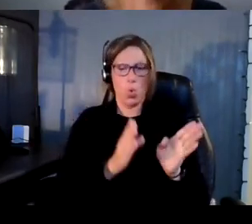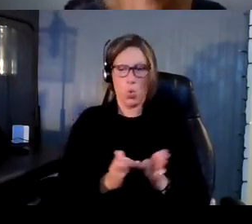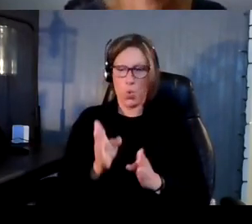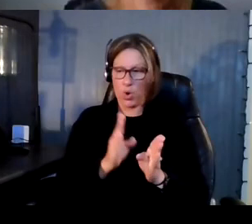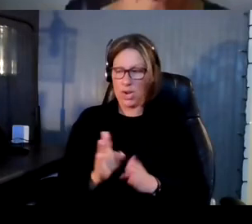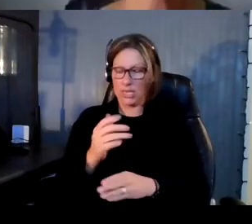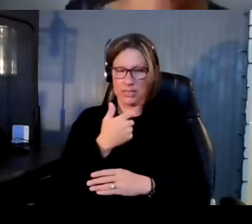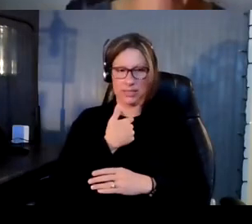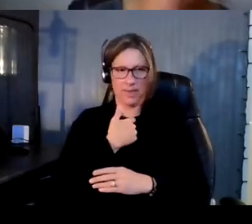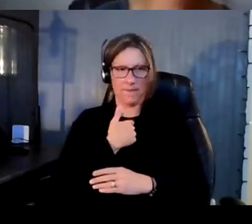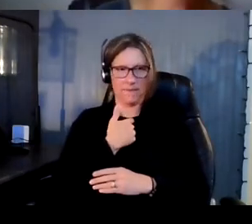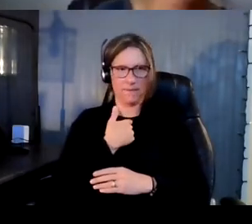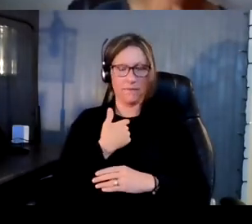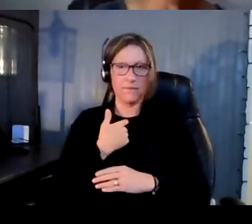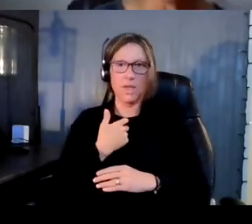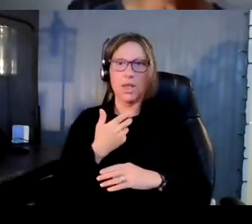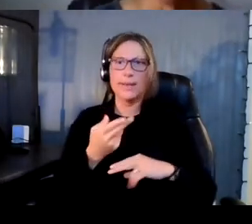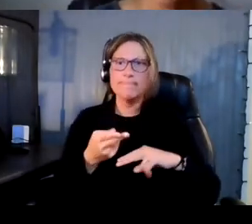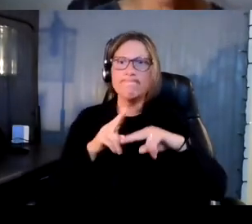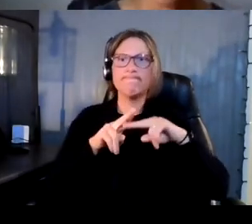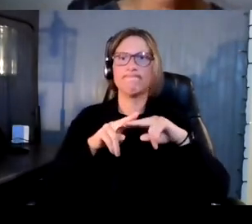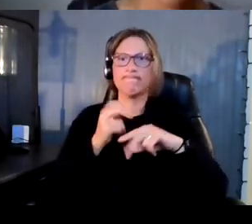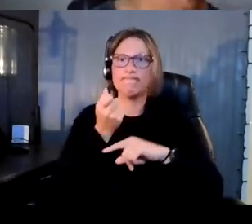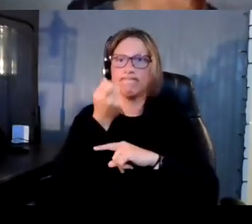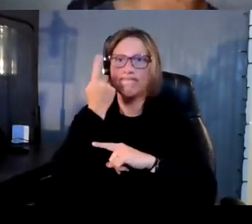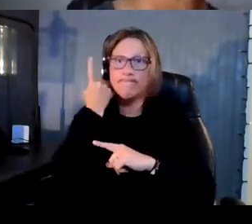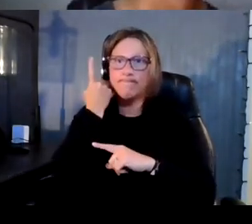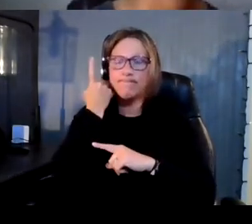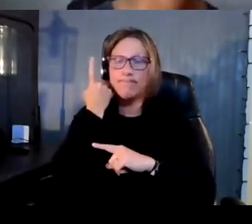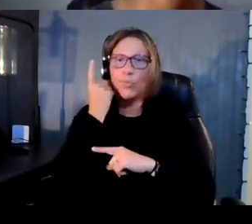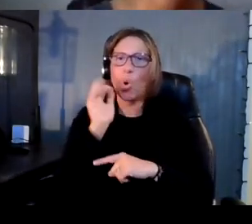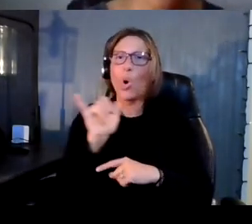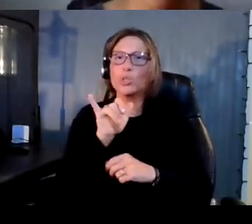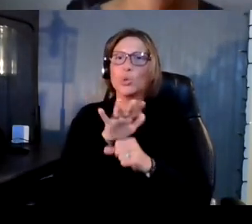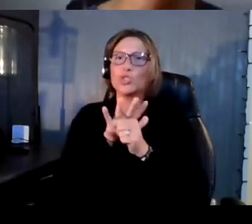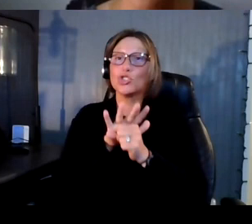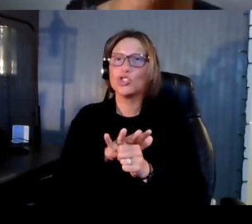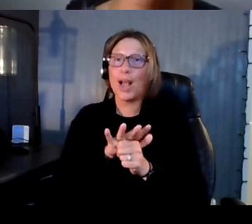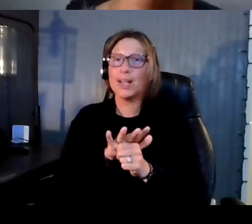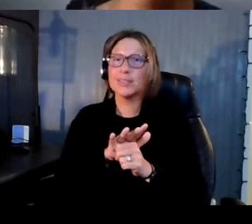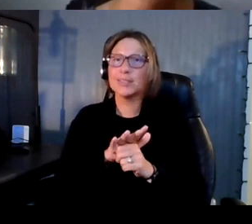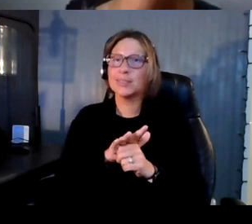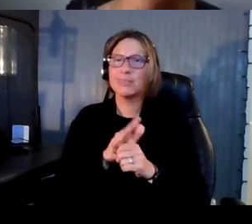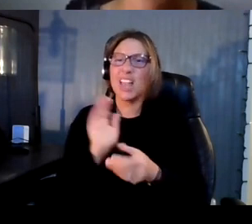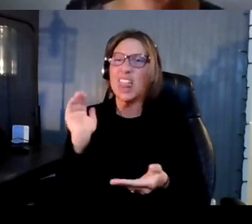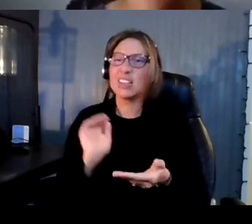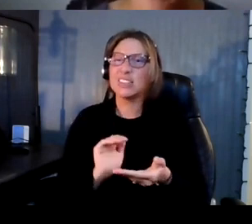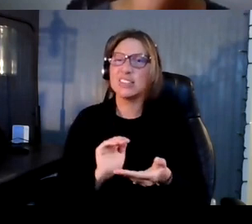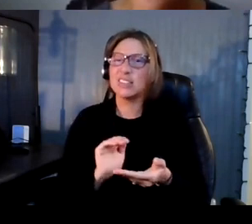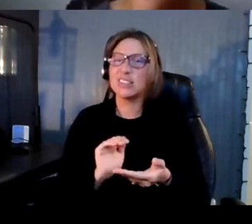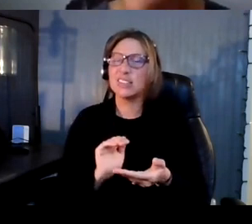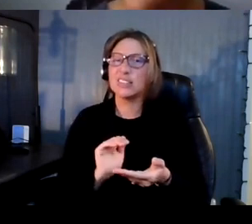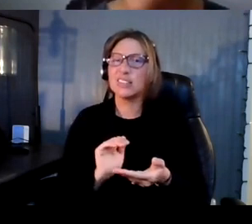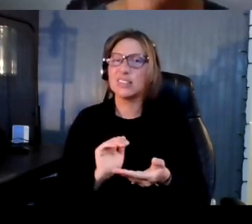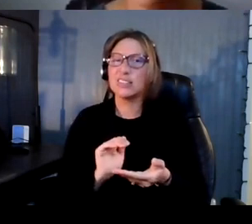and increase their understanding. Plus, it just decreases stress. So we really want to think about that as